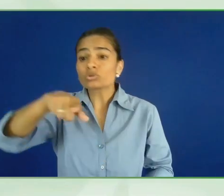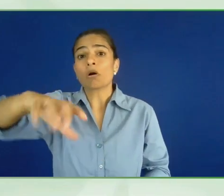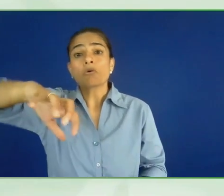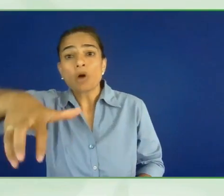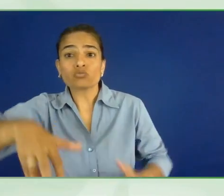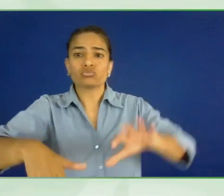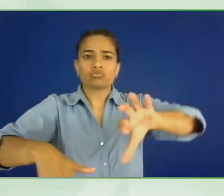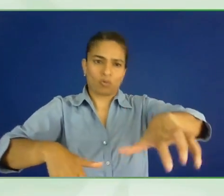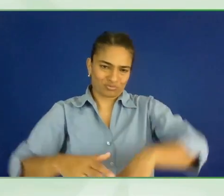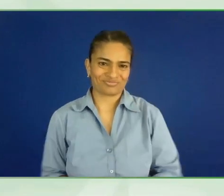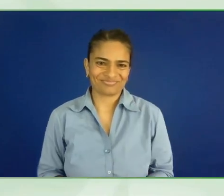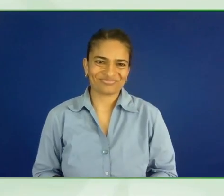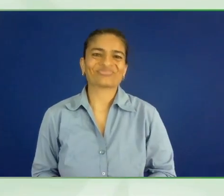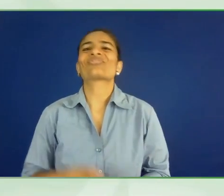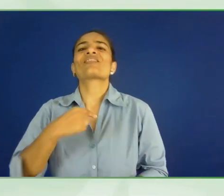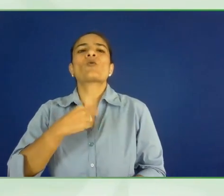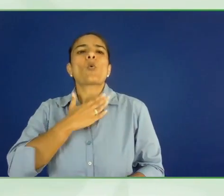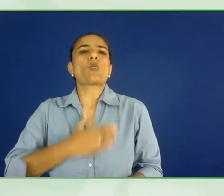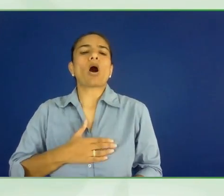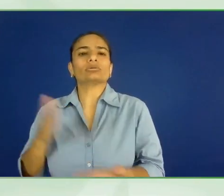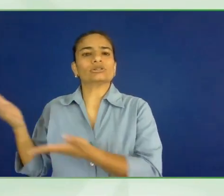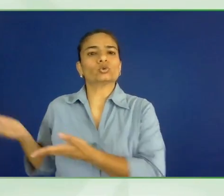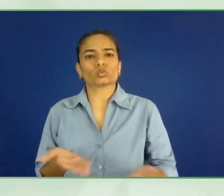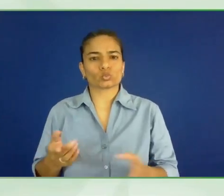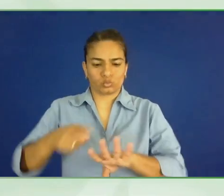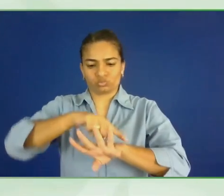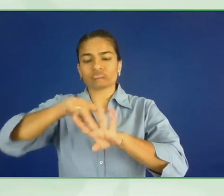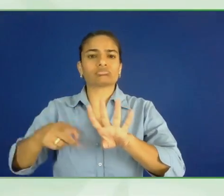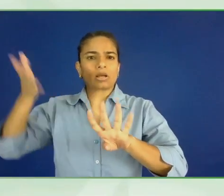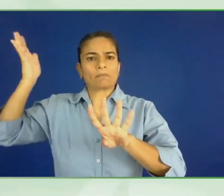you our speakers. We have five